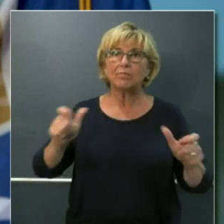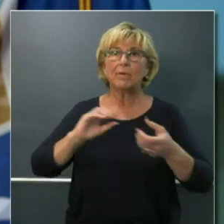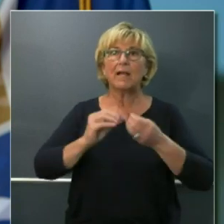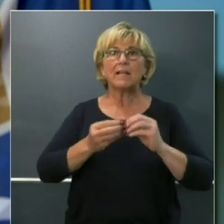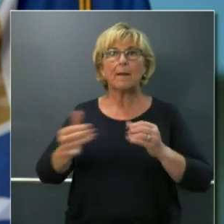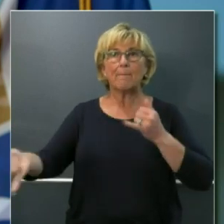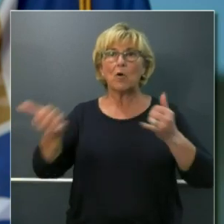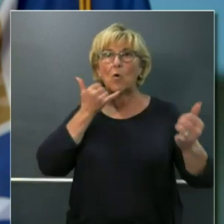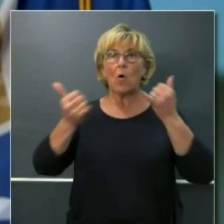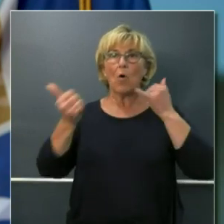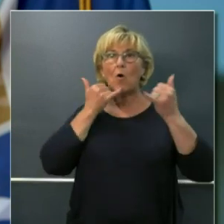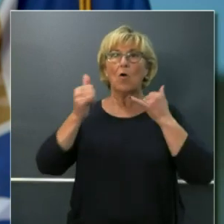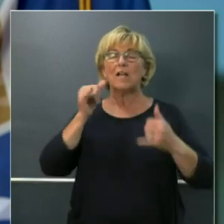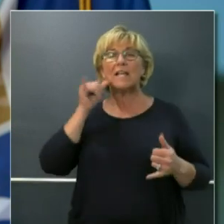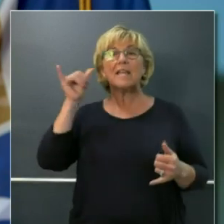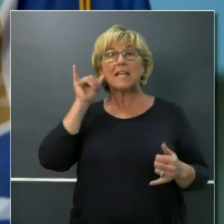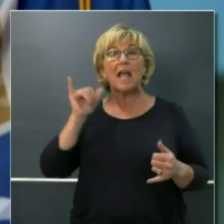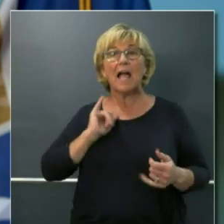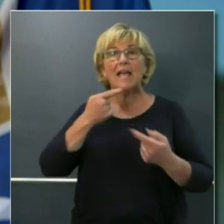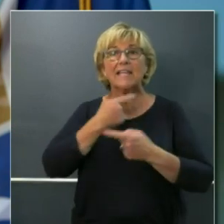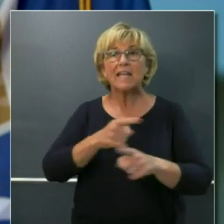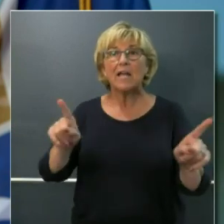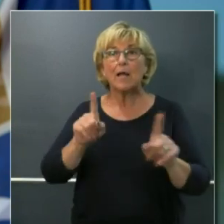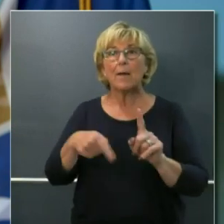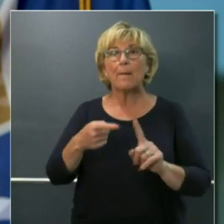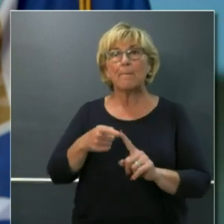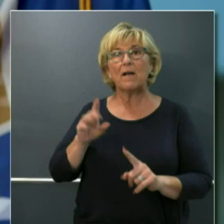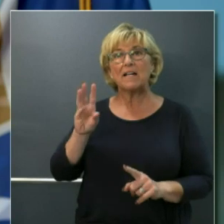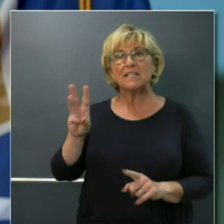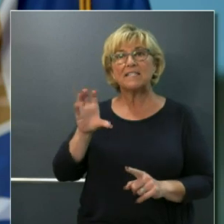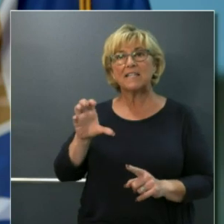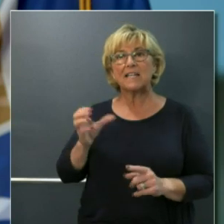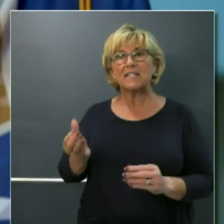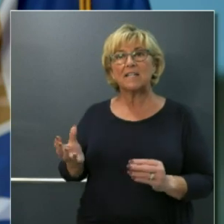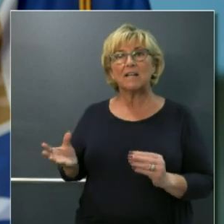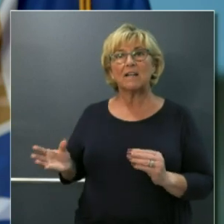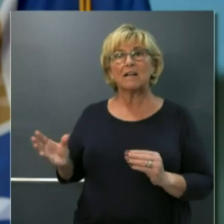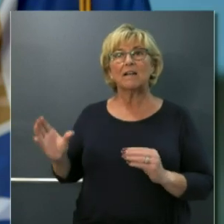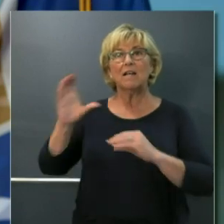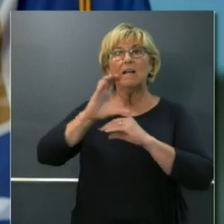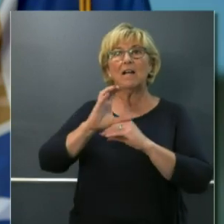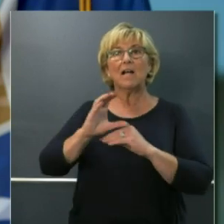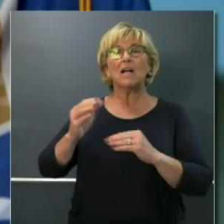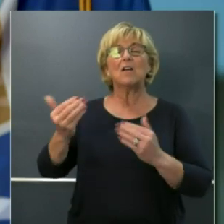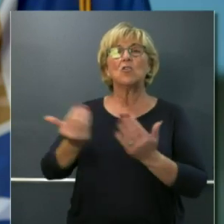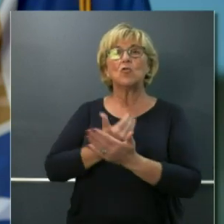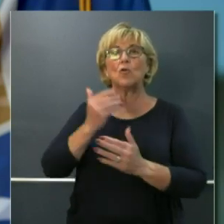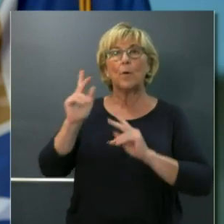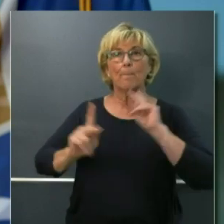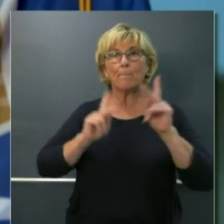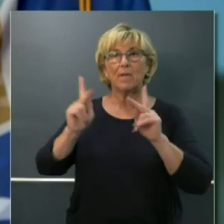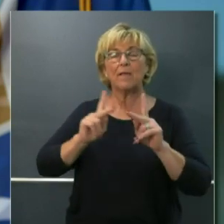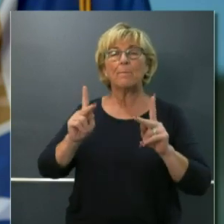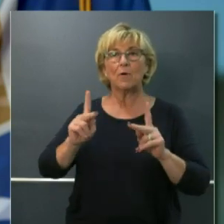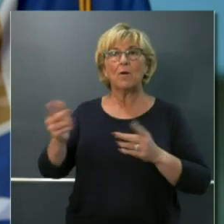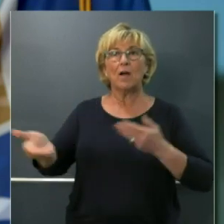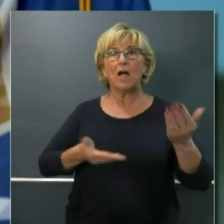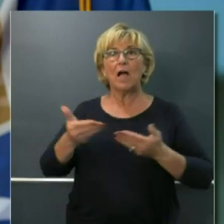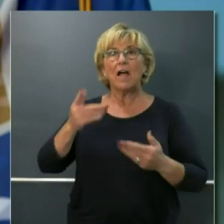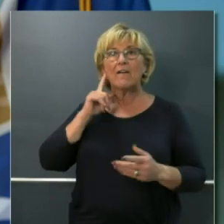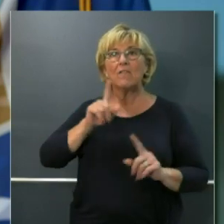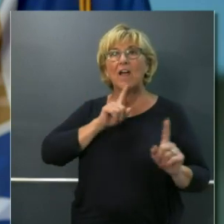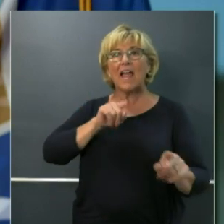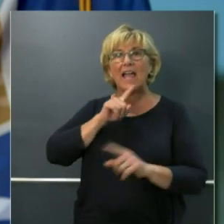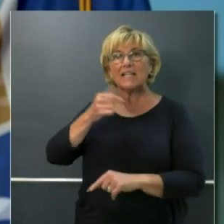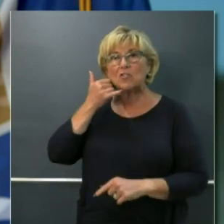calls that have come in. Yesterday, I made some announcements about 600 additional personnel on top of the 1,340 that we had hired for the call centers.